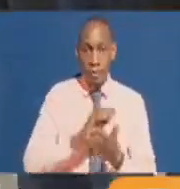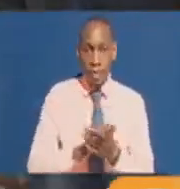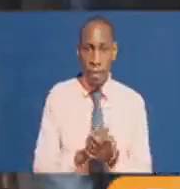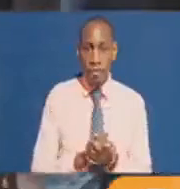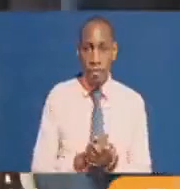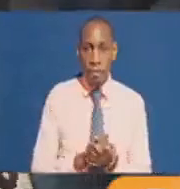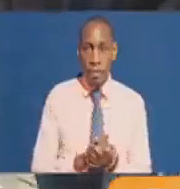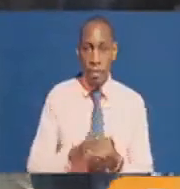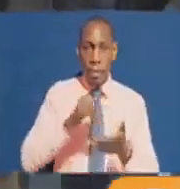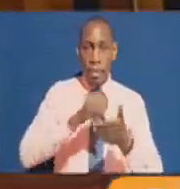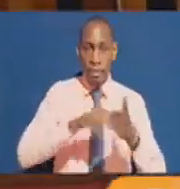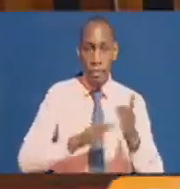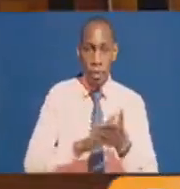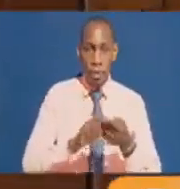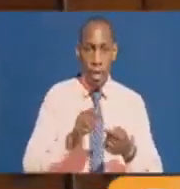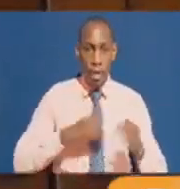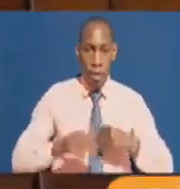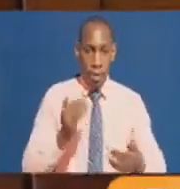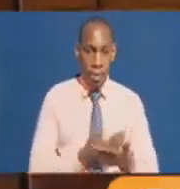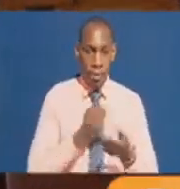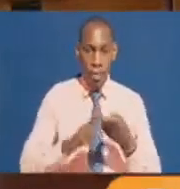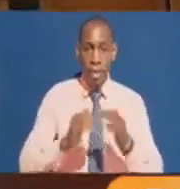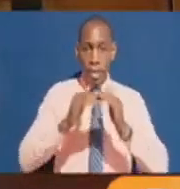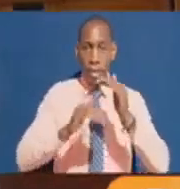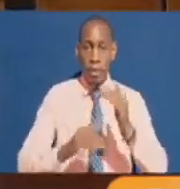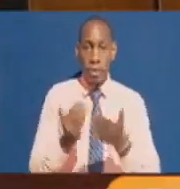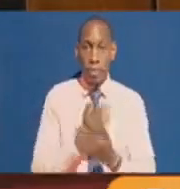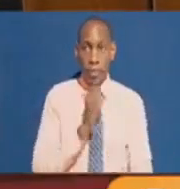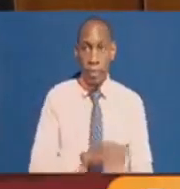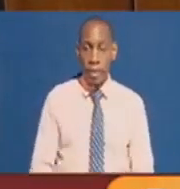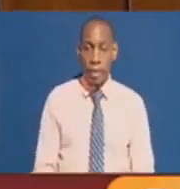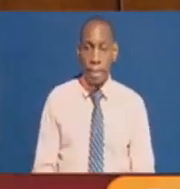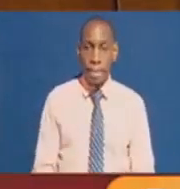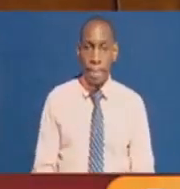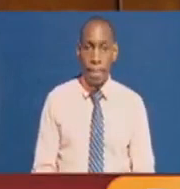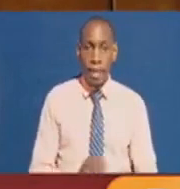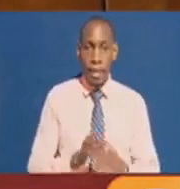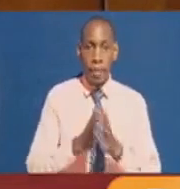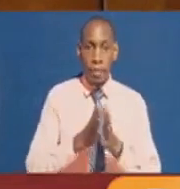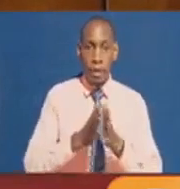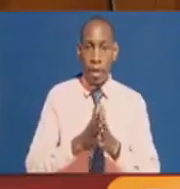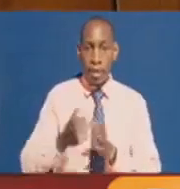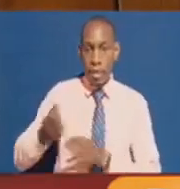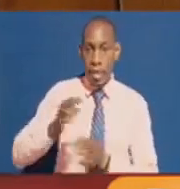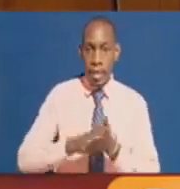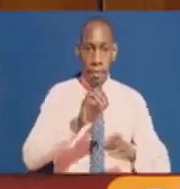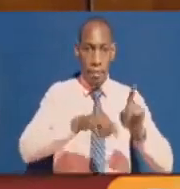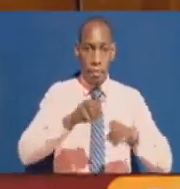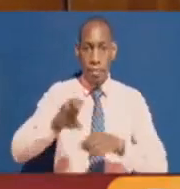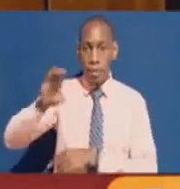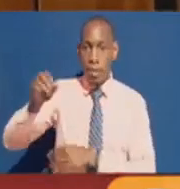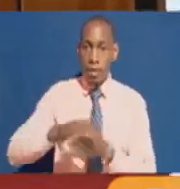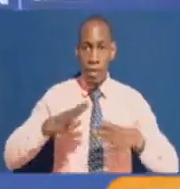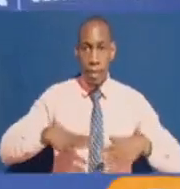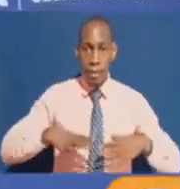with. They include corruption and inequality. When you have large learning disparities between counties or